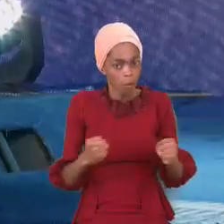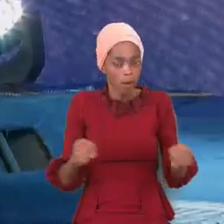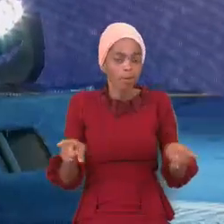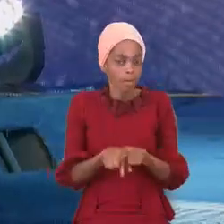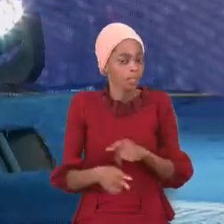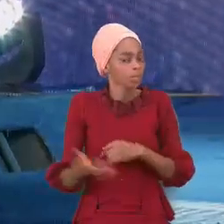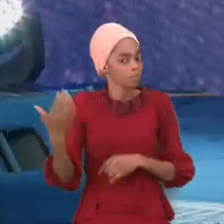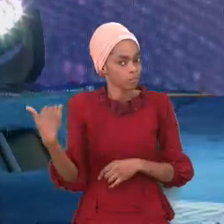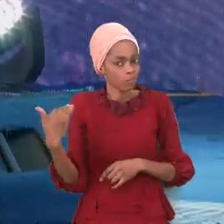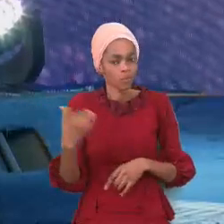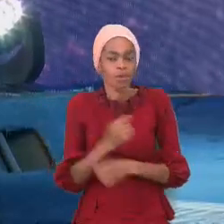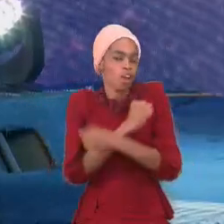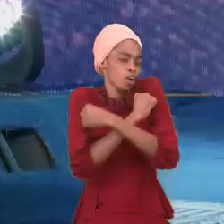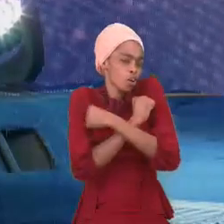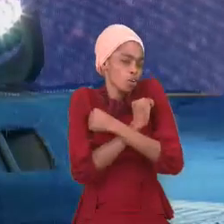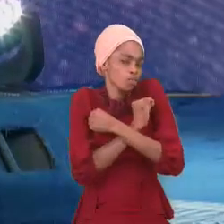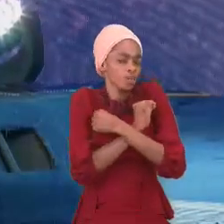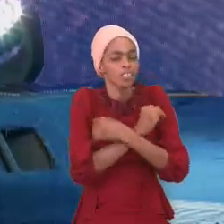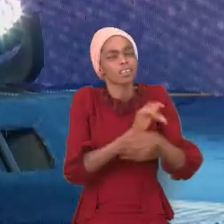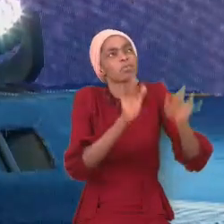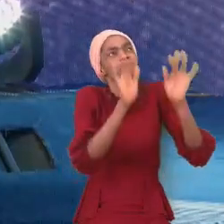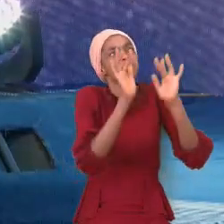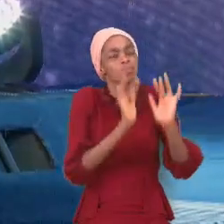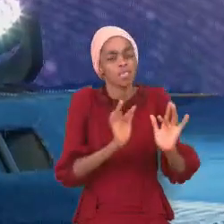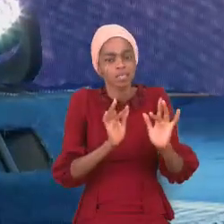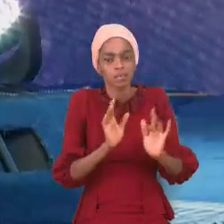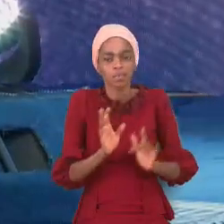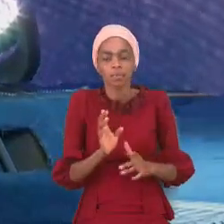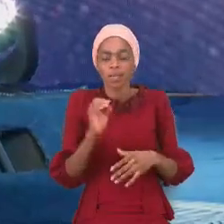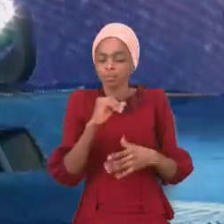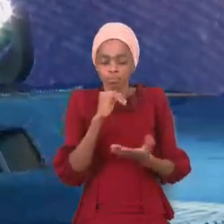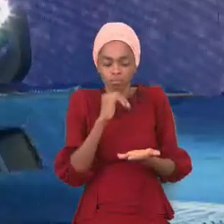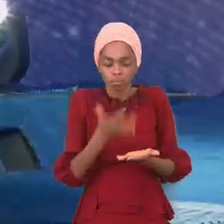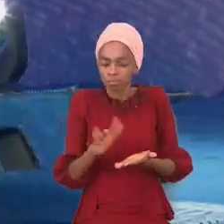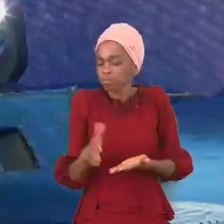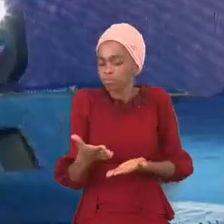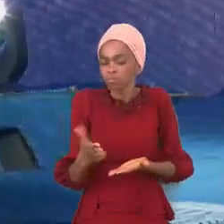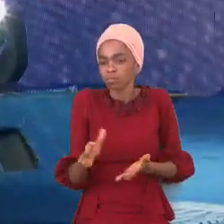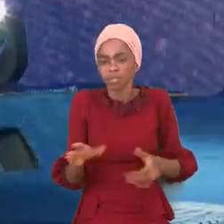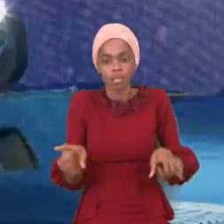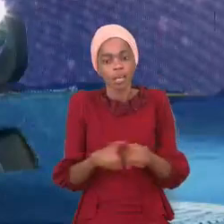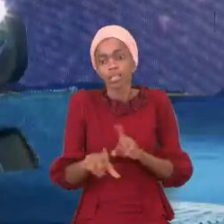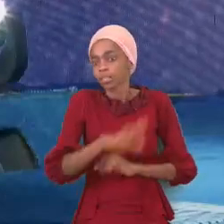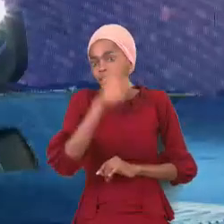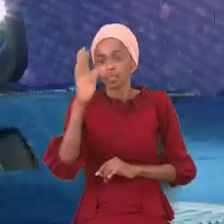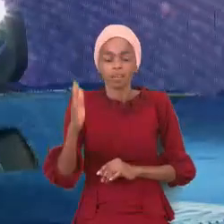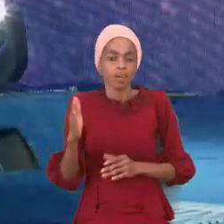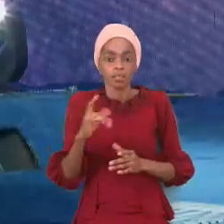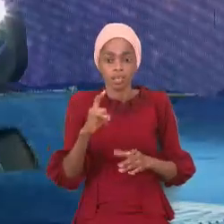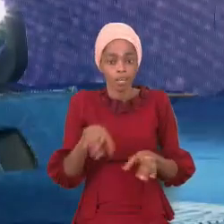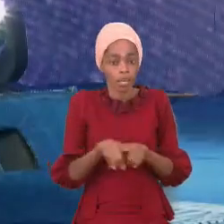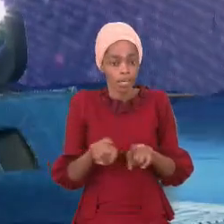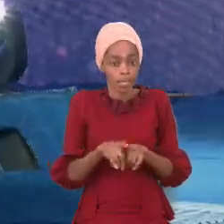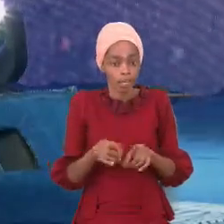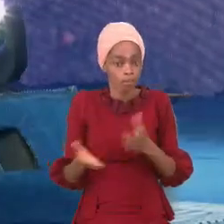before, loving, compassionate, impartial as ever before, tonight is